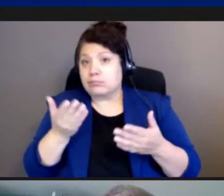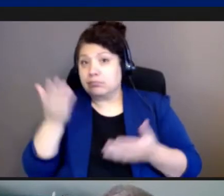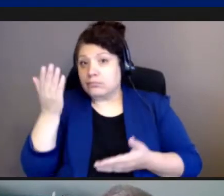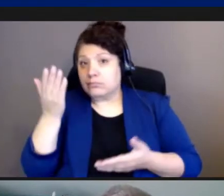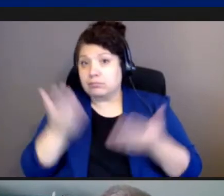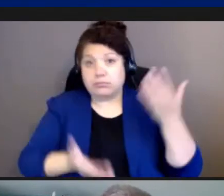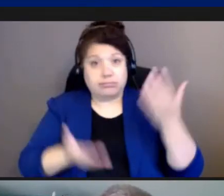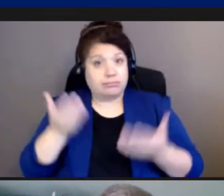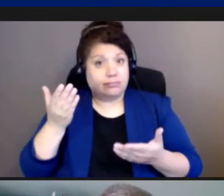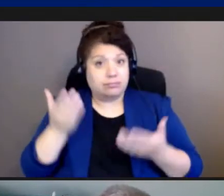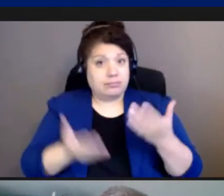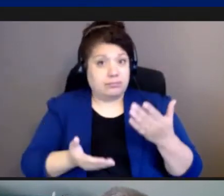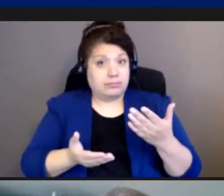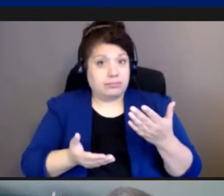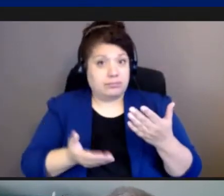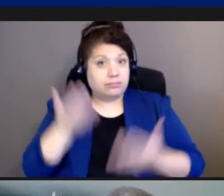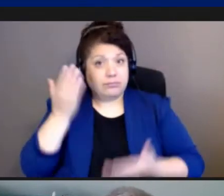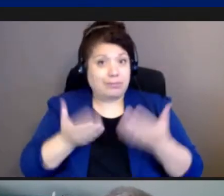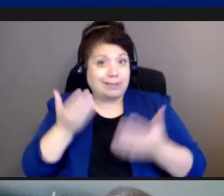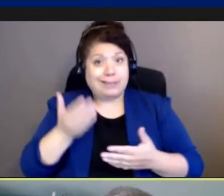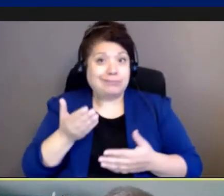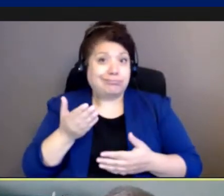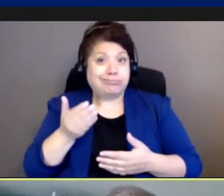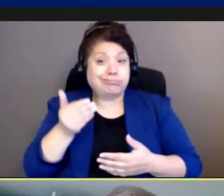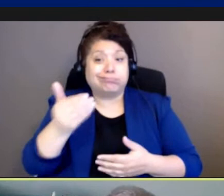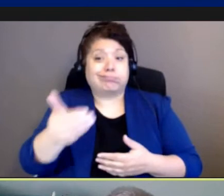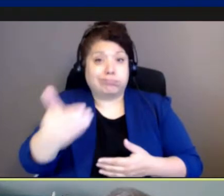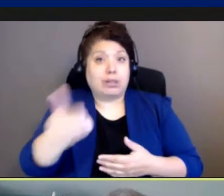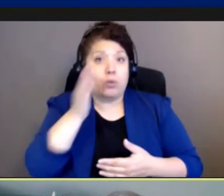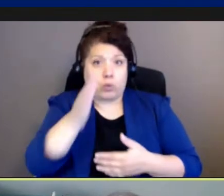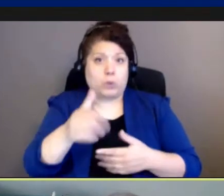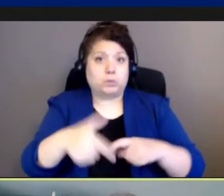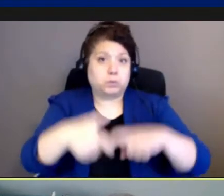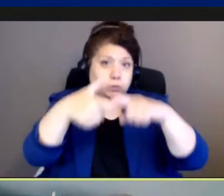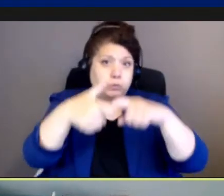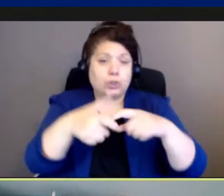towards new closure, or